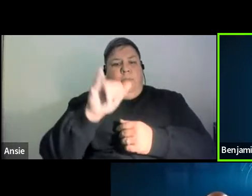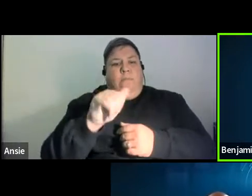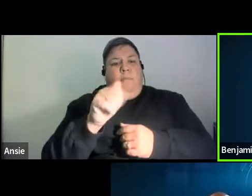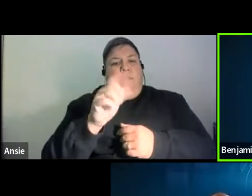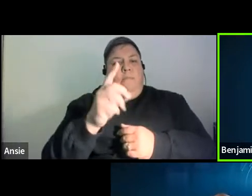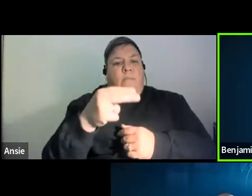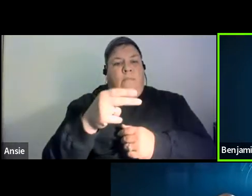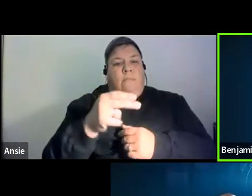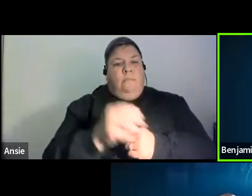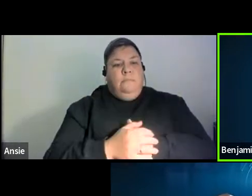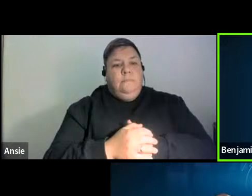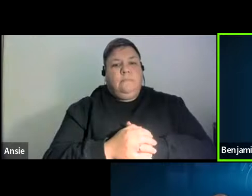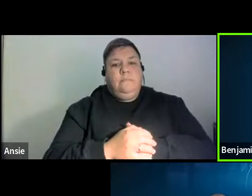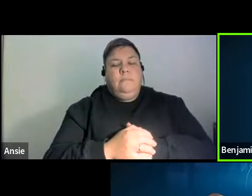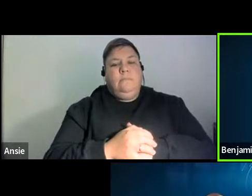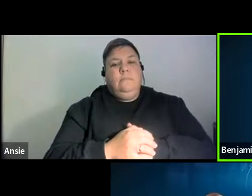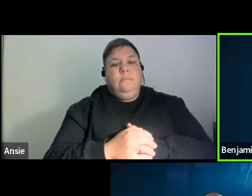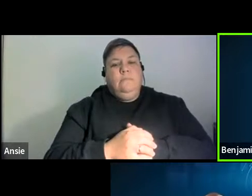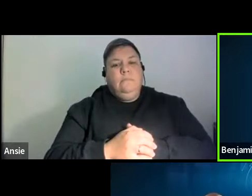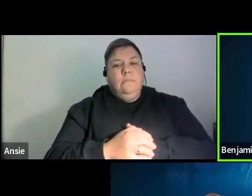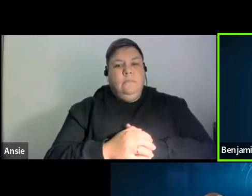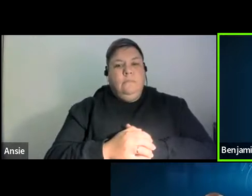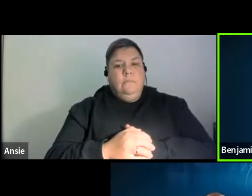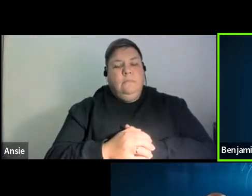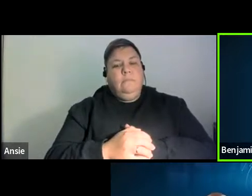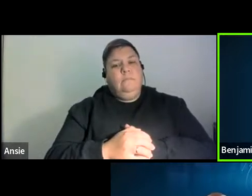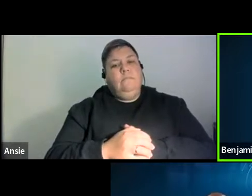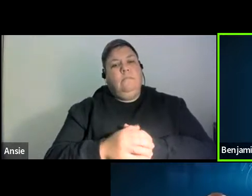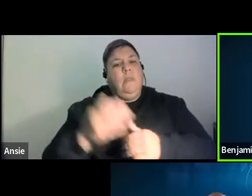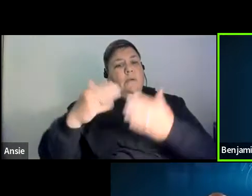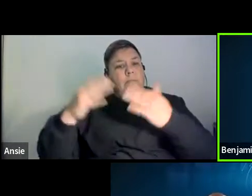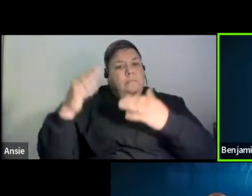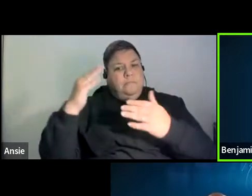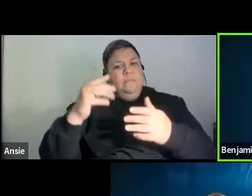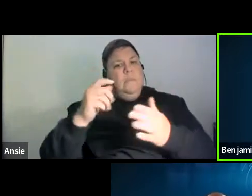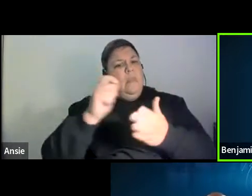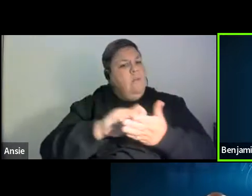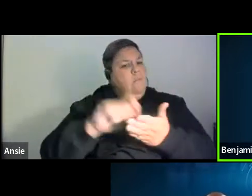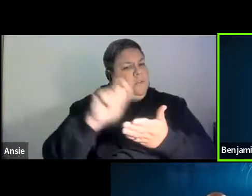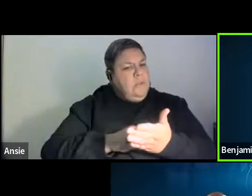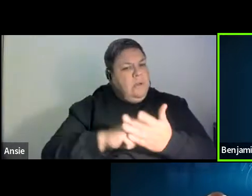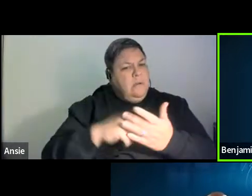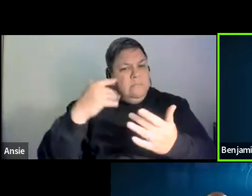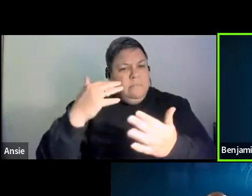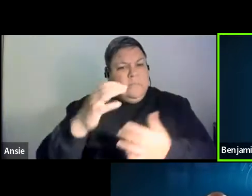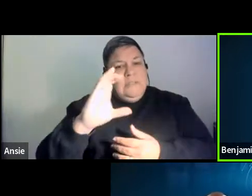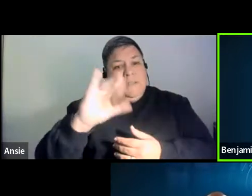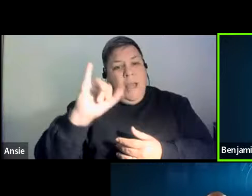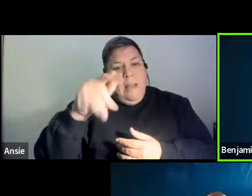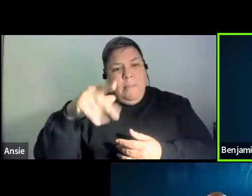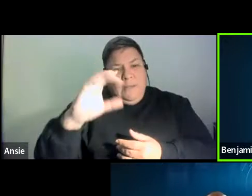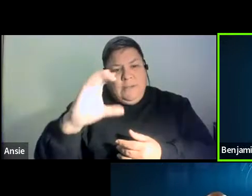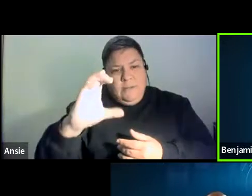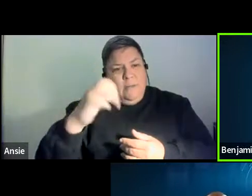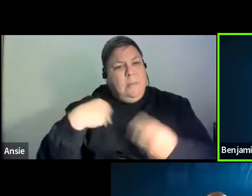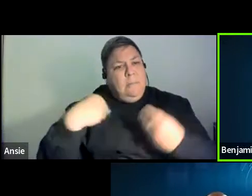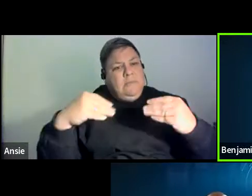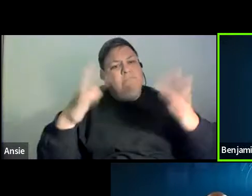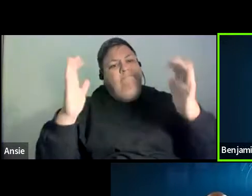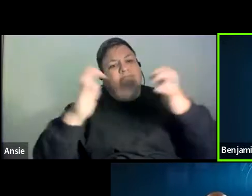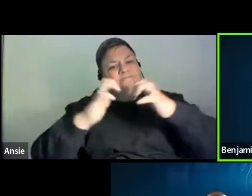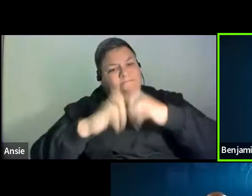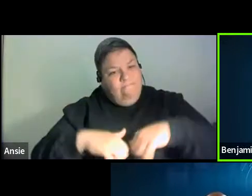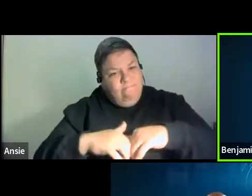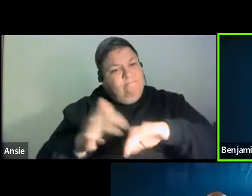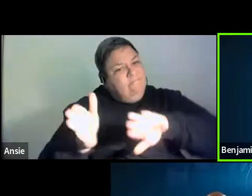above mentioned close corporation was formally deregistered a number of years ago by the CIPC. There is an outstanding